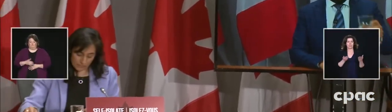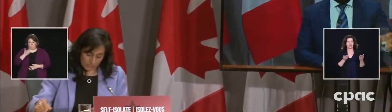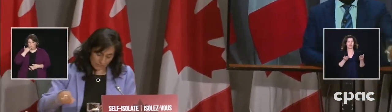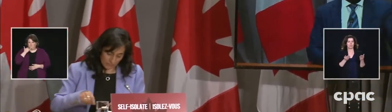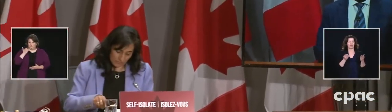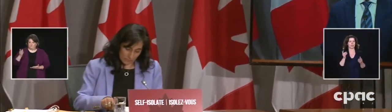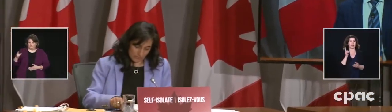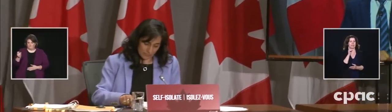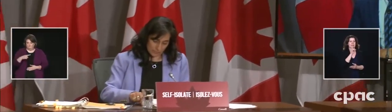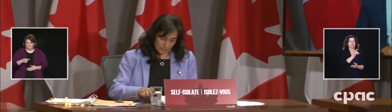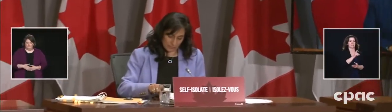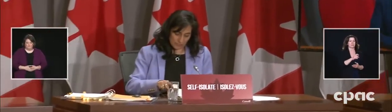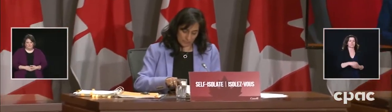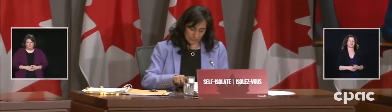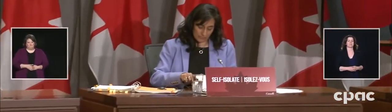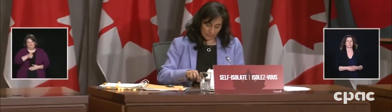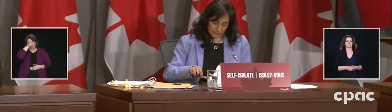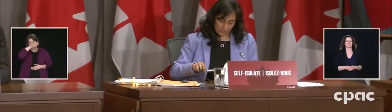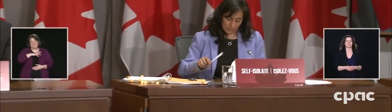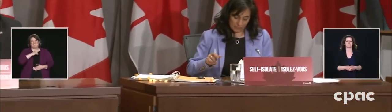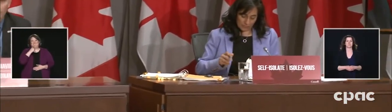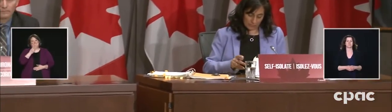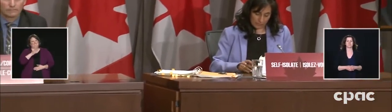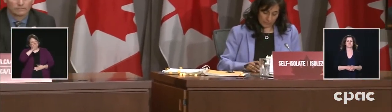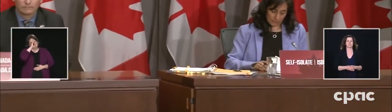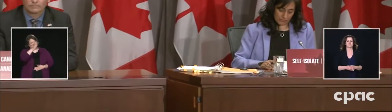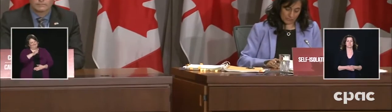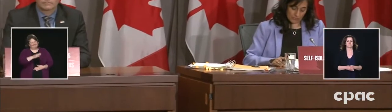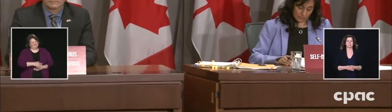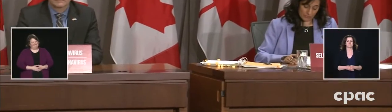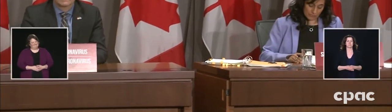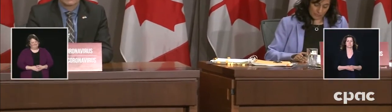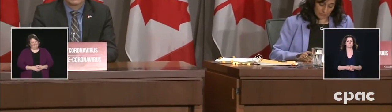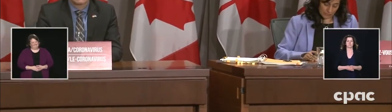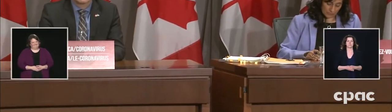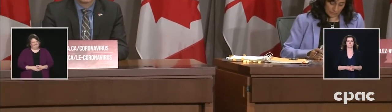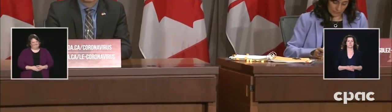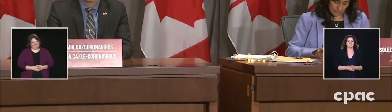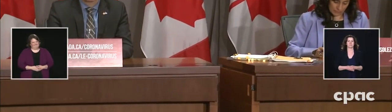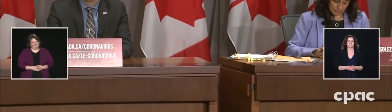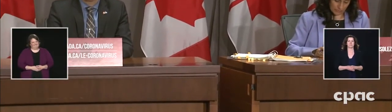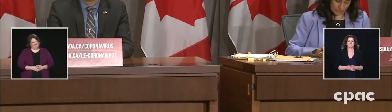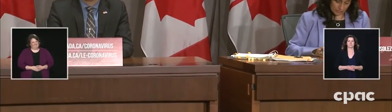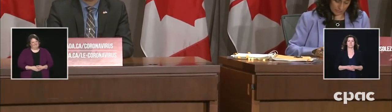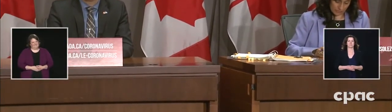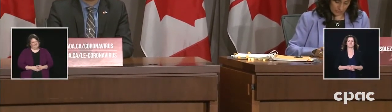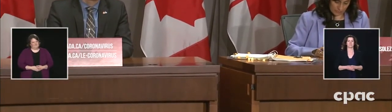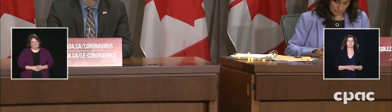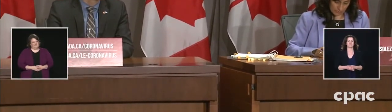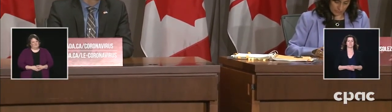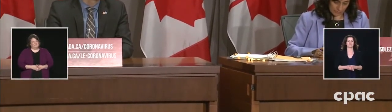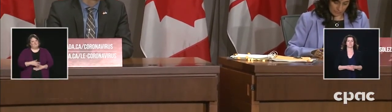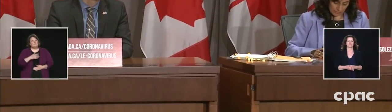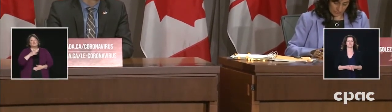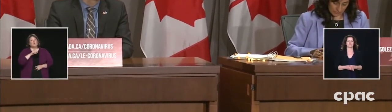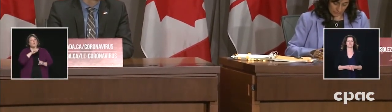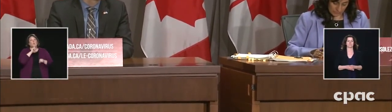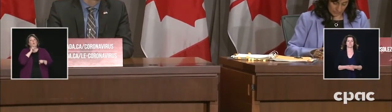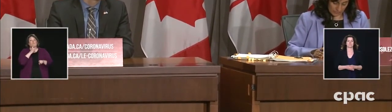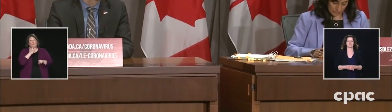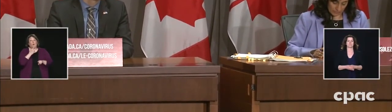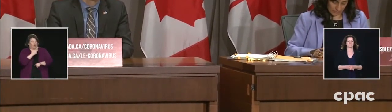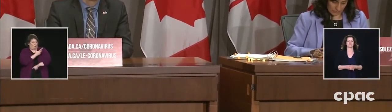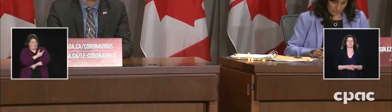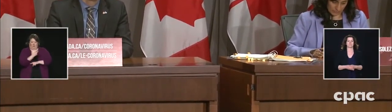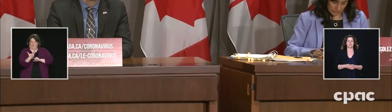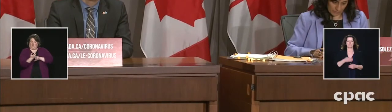Hi. Thanks so much for taking my question. Just on the syringe order, when will these syringes